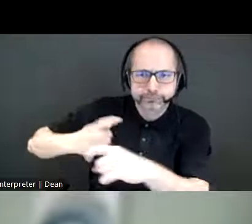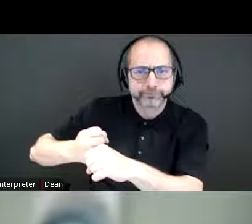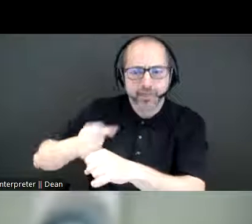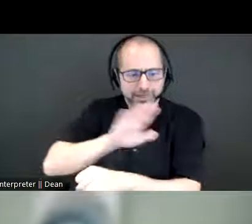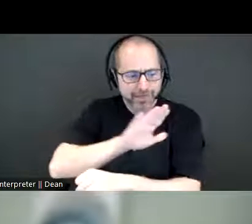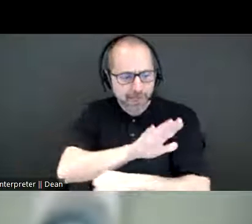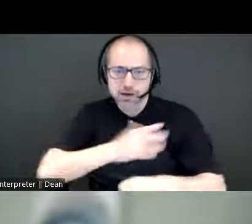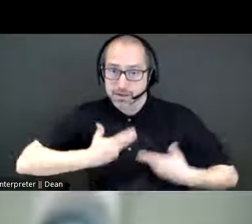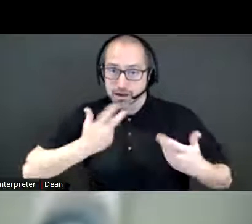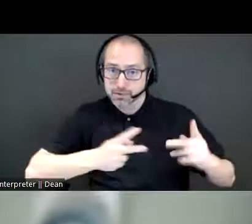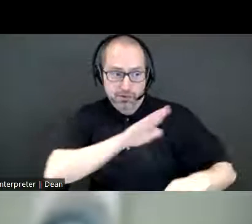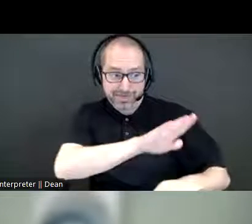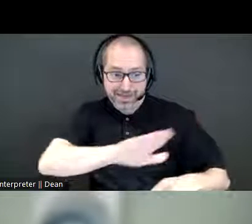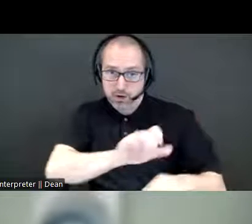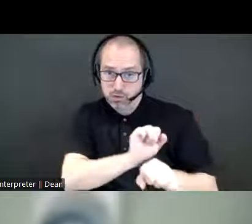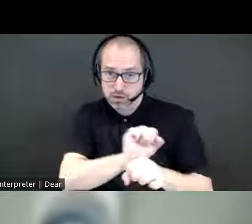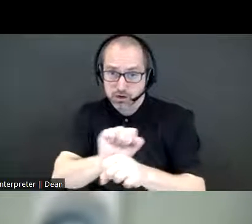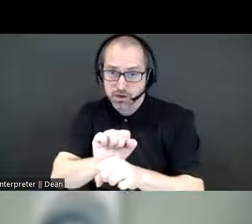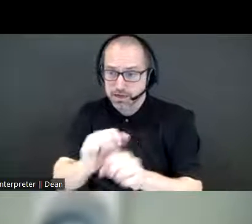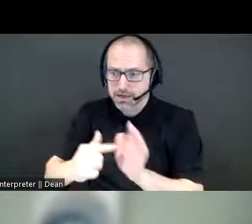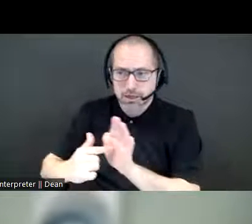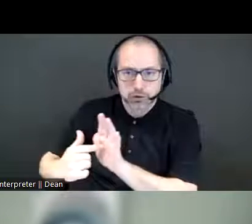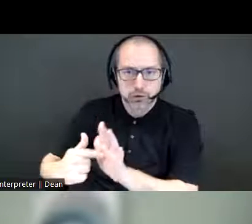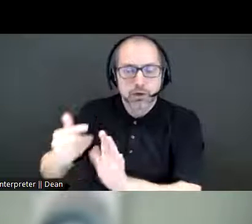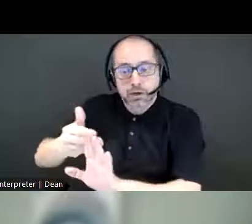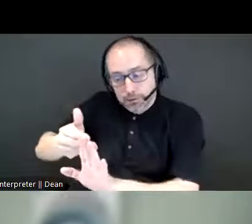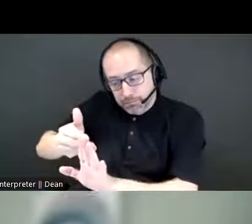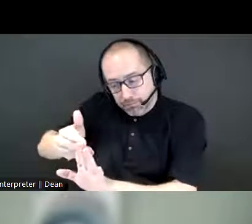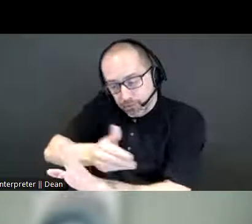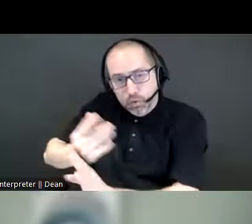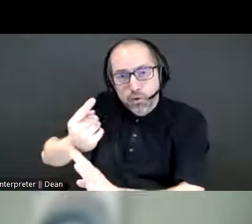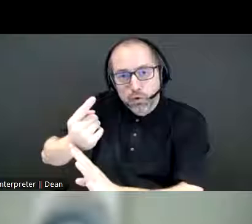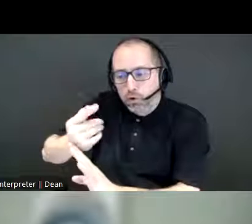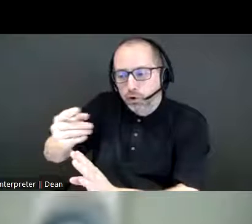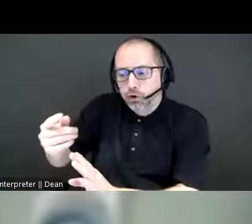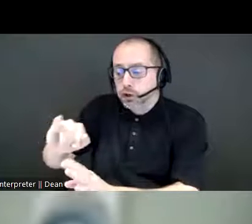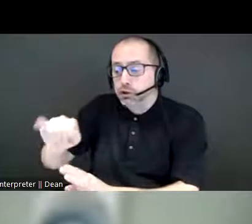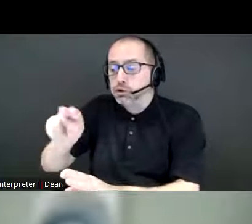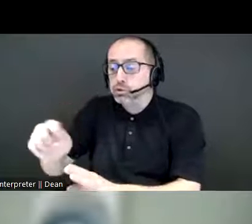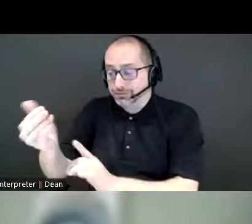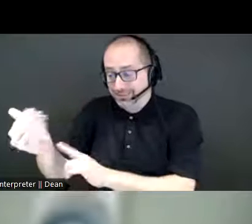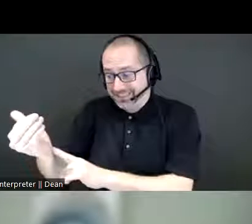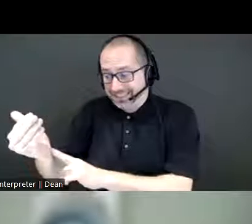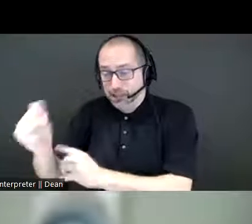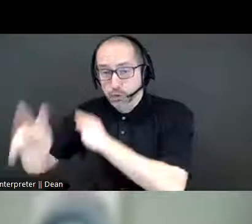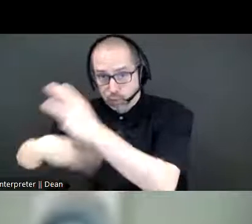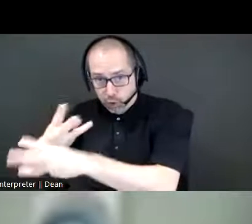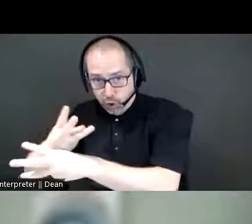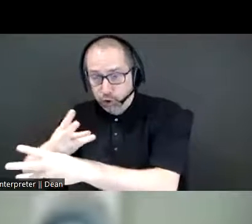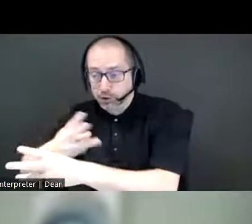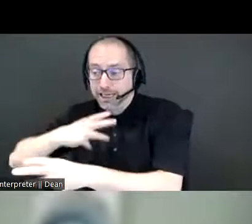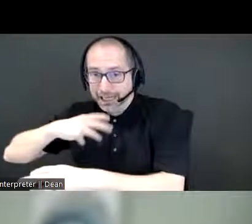system, just ahead of World Elder Abuse Awareness Day on June 15.